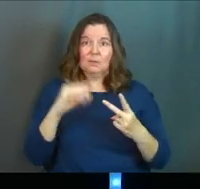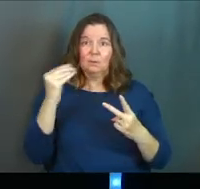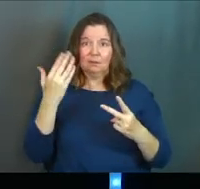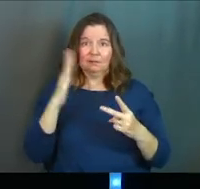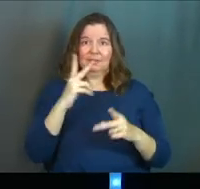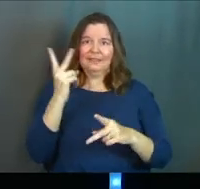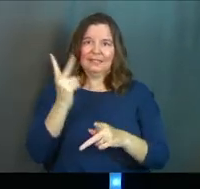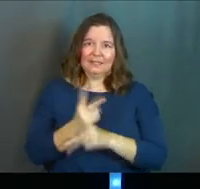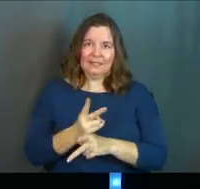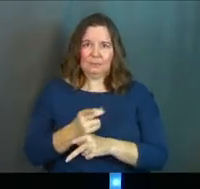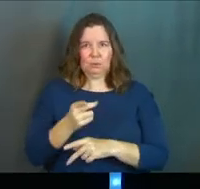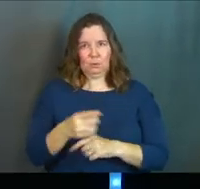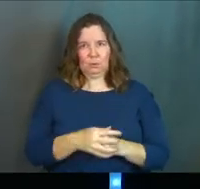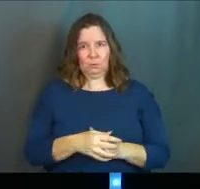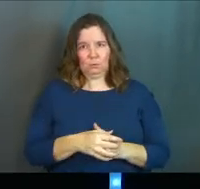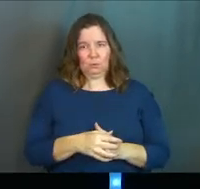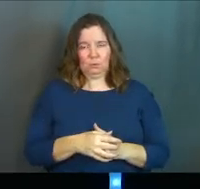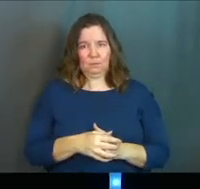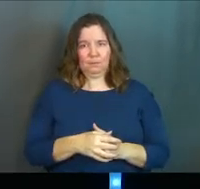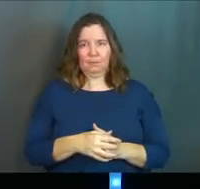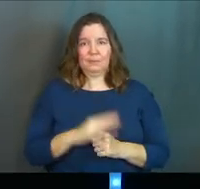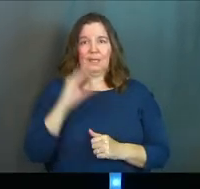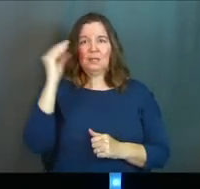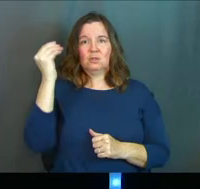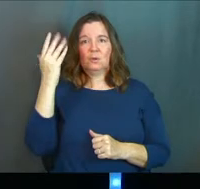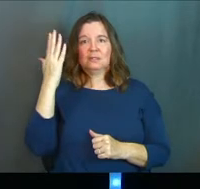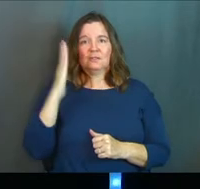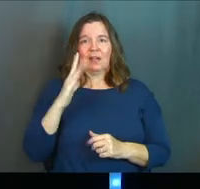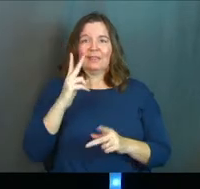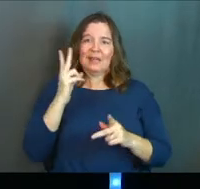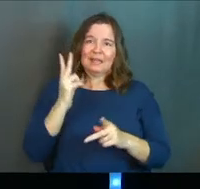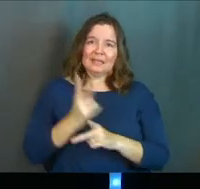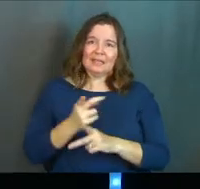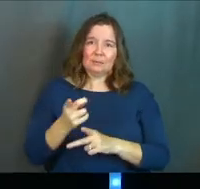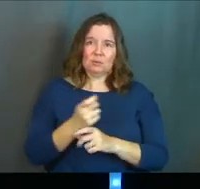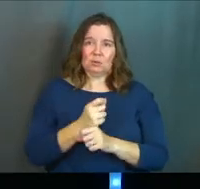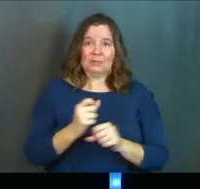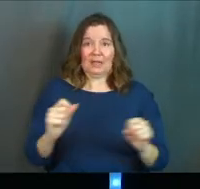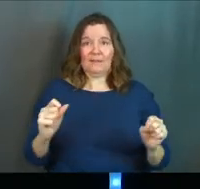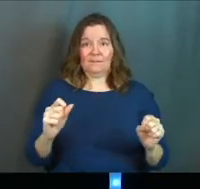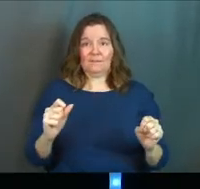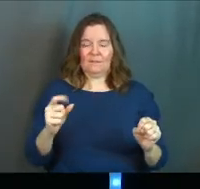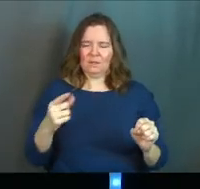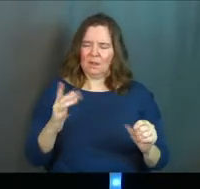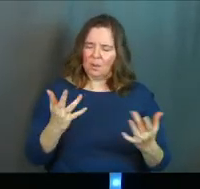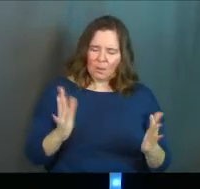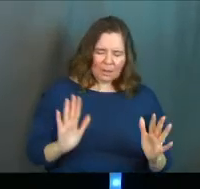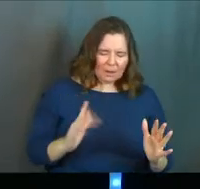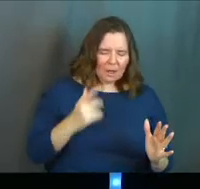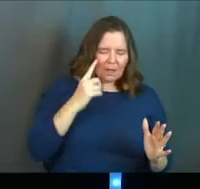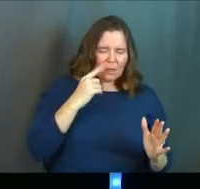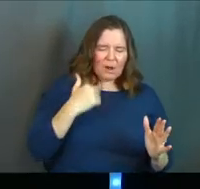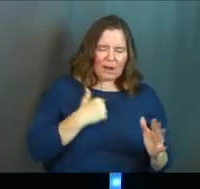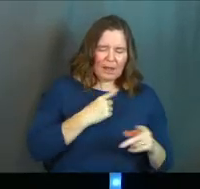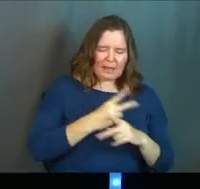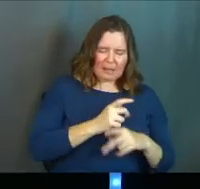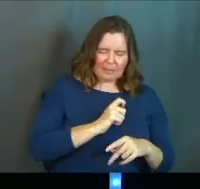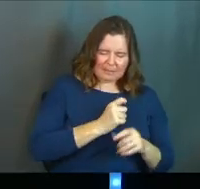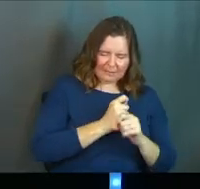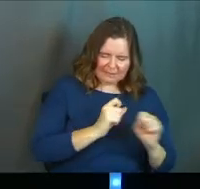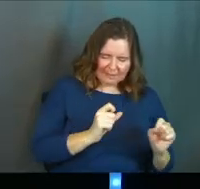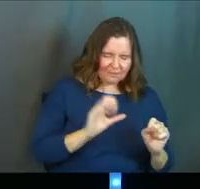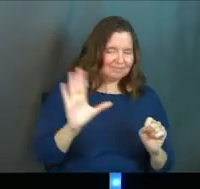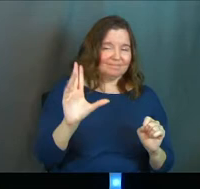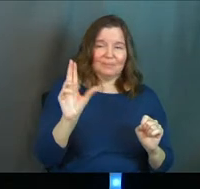of God that keeps you. It's the grace of God that keeps you saved. You're like, wait a second, I thought I kept me